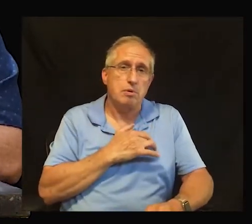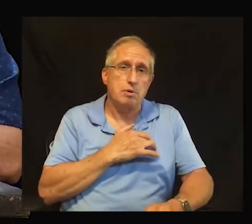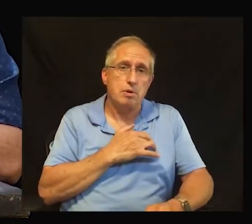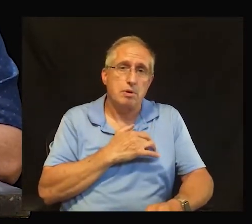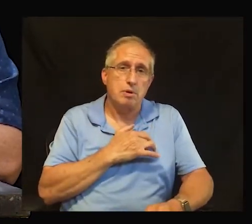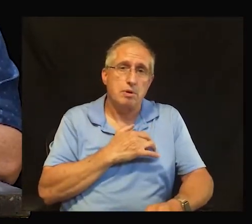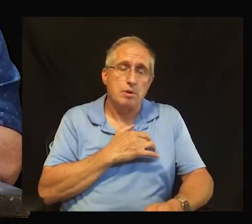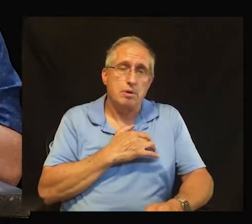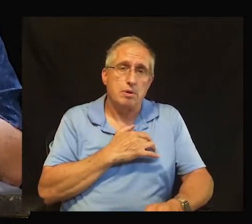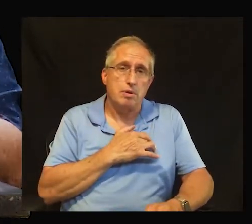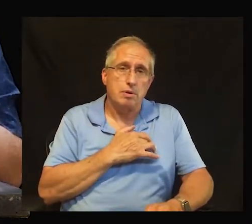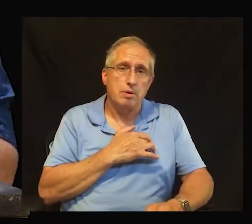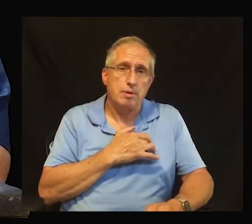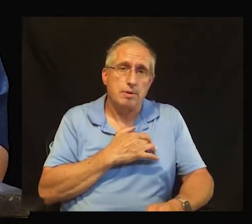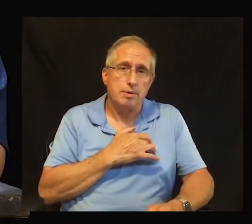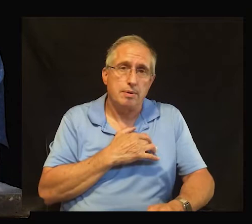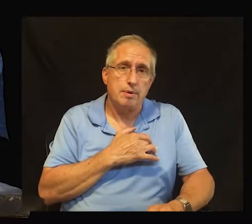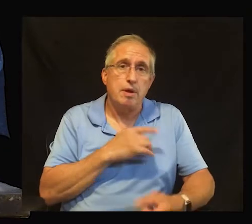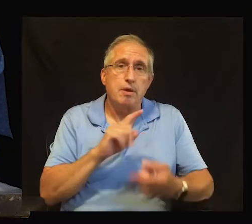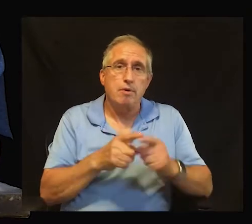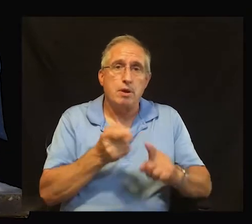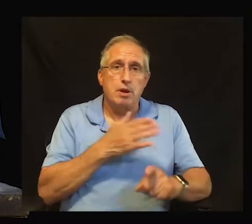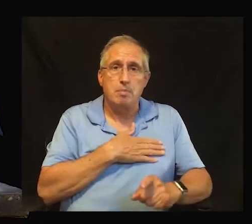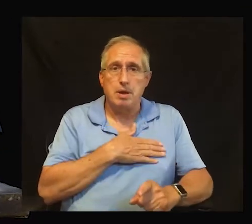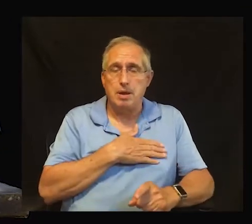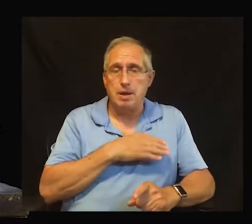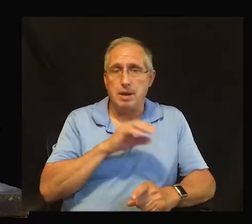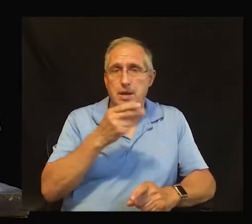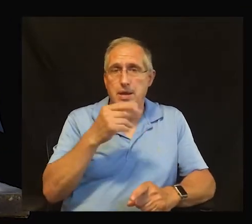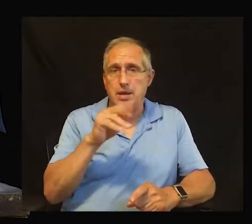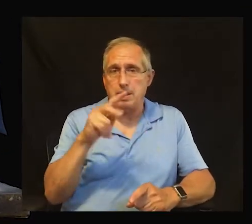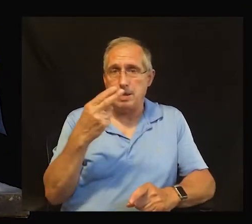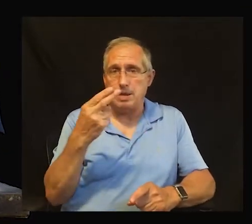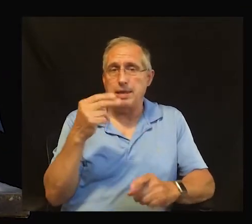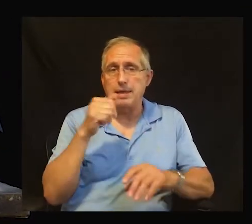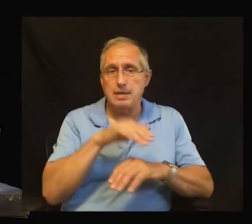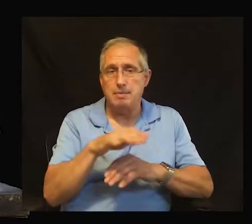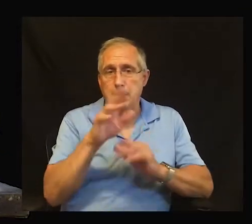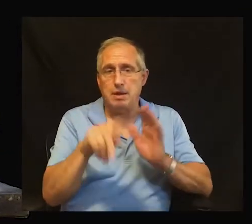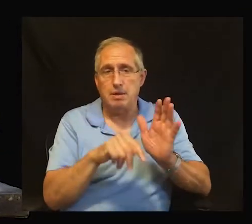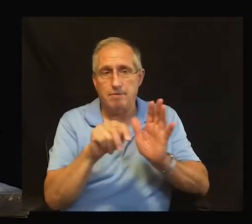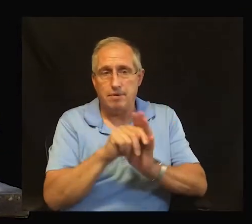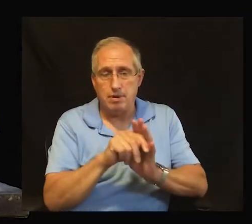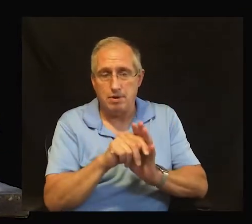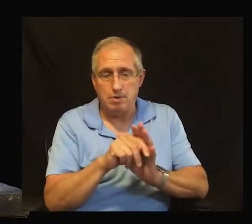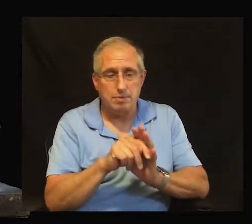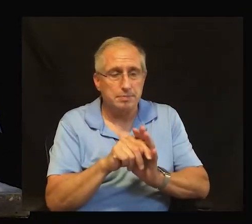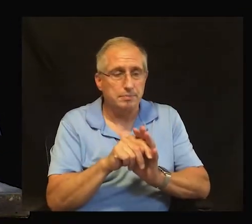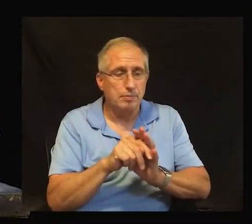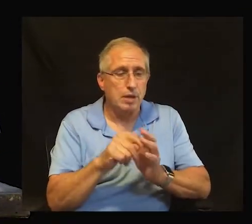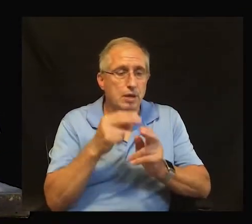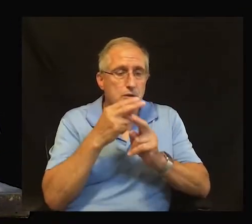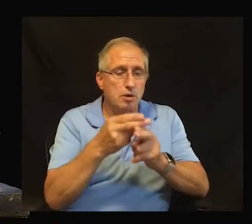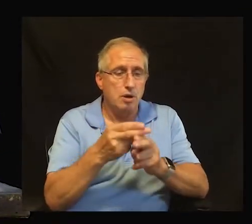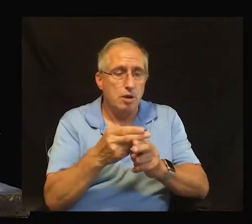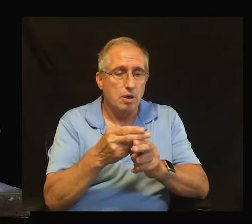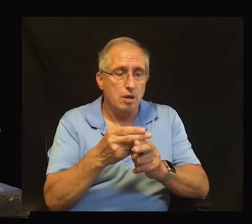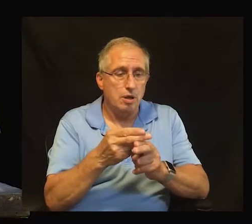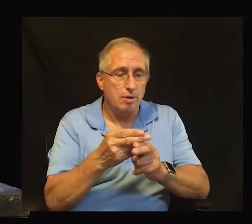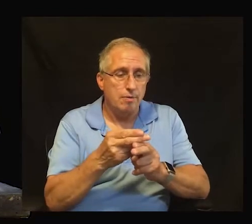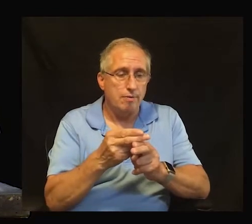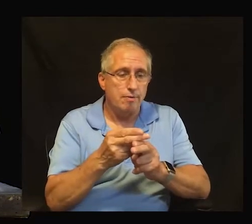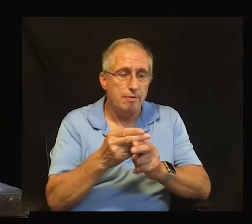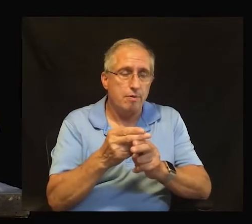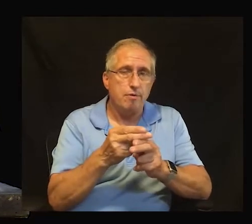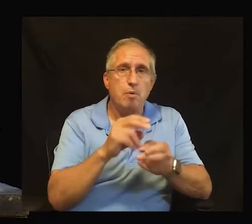will. A friend of mine, Heath Bottomley, sent me this video the other day. It's called From Beauty, From